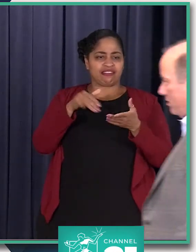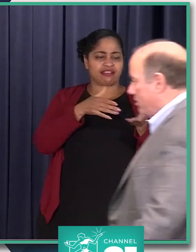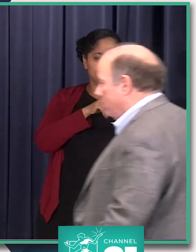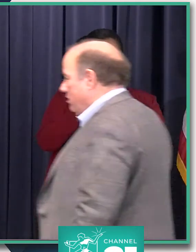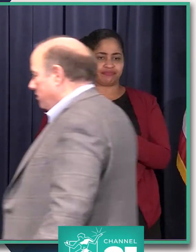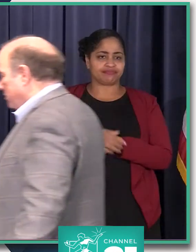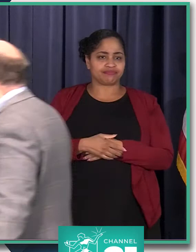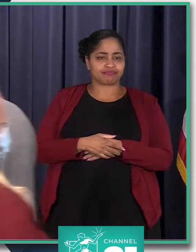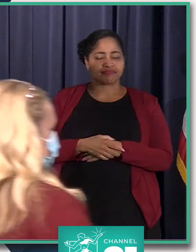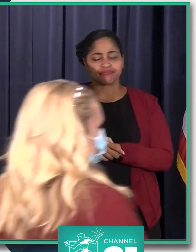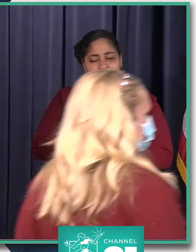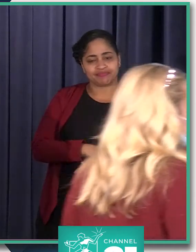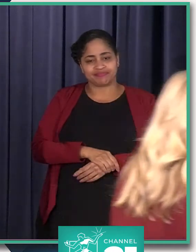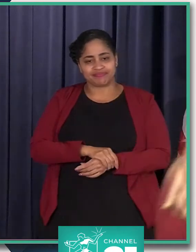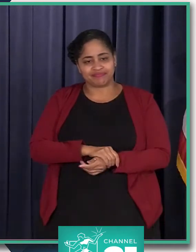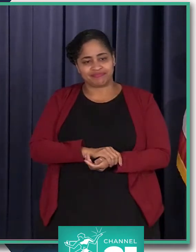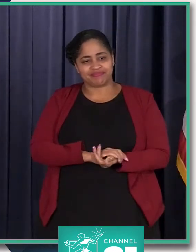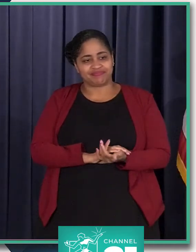Okay, thank